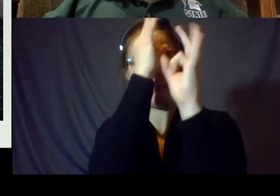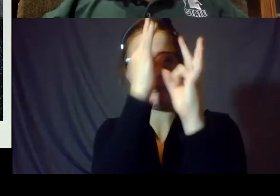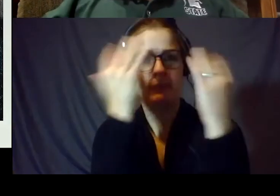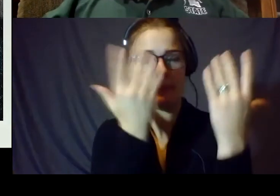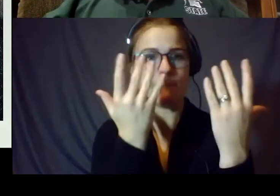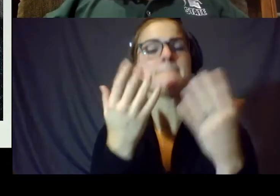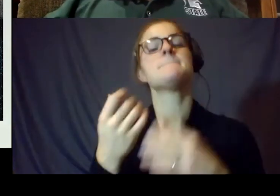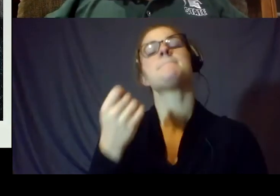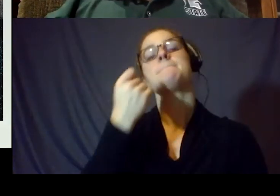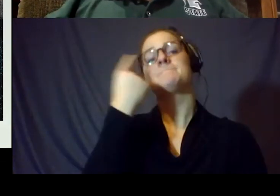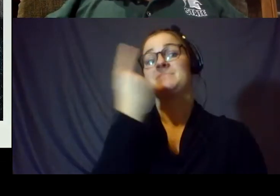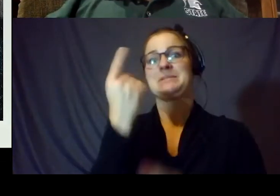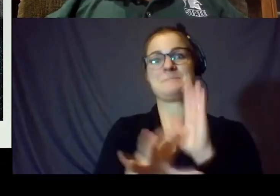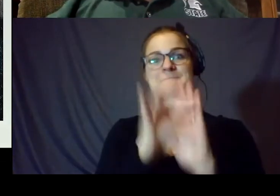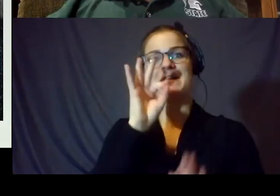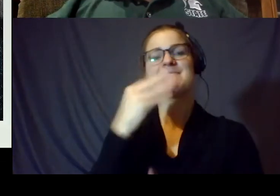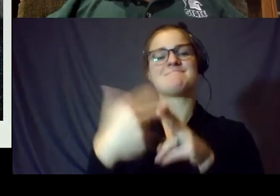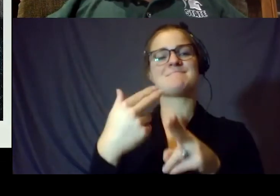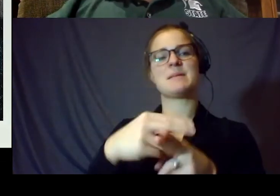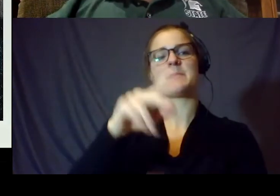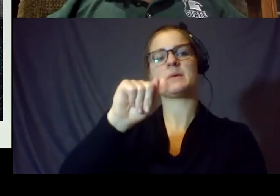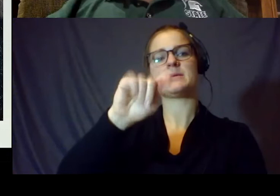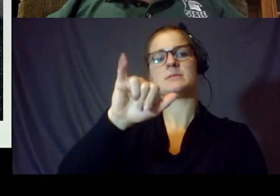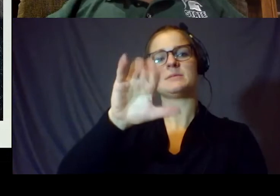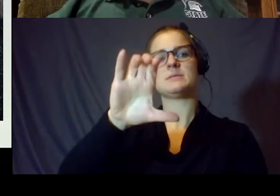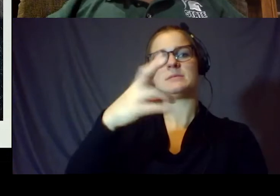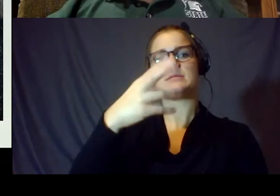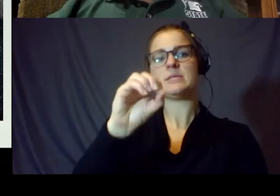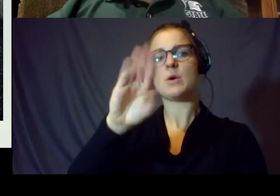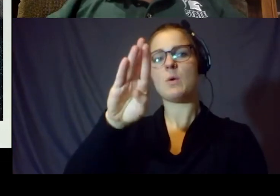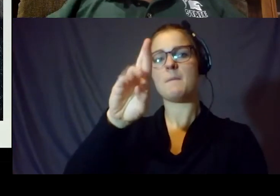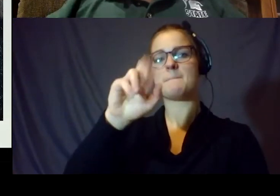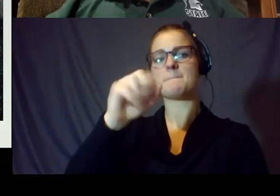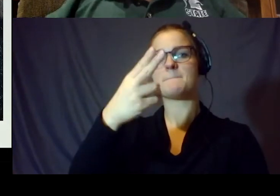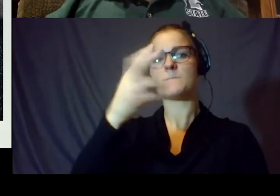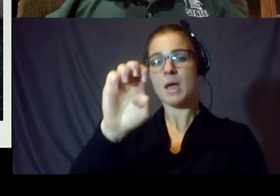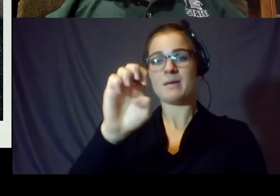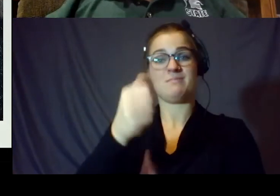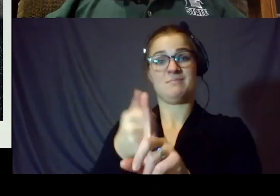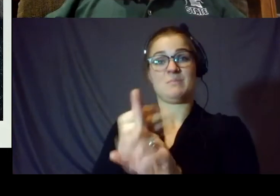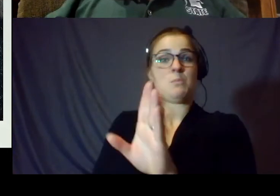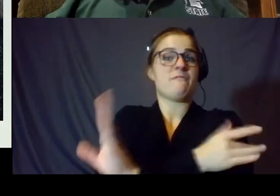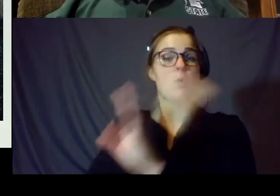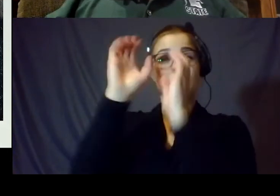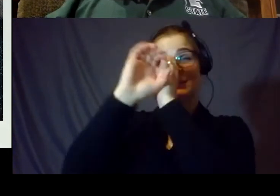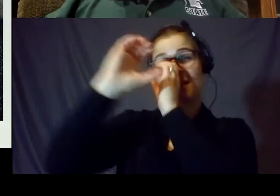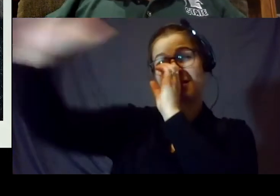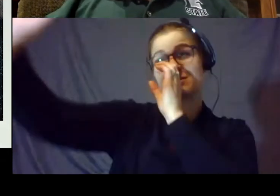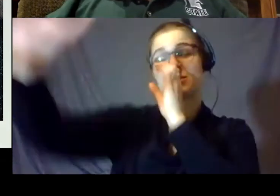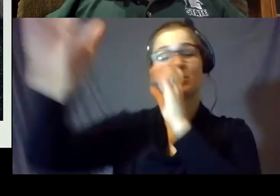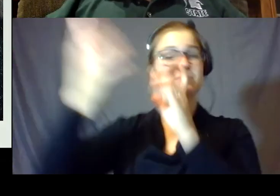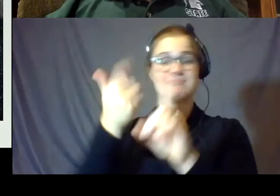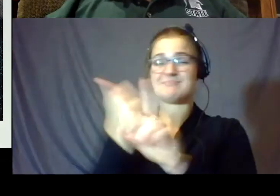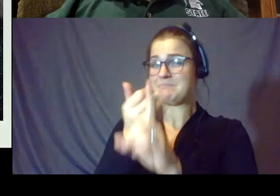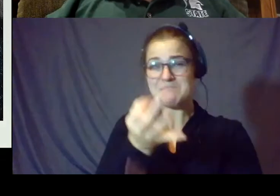Brahe, probably the last major astronomer before telescopes were invented, probably the greatest of them all. Greatest in precision